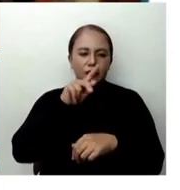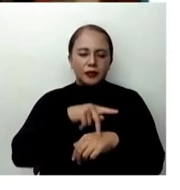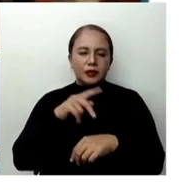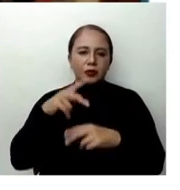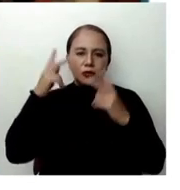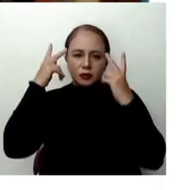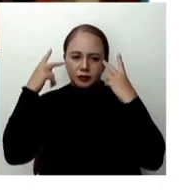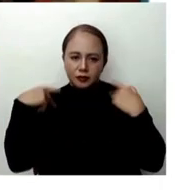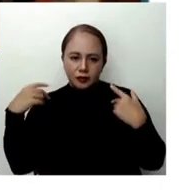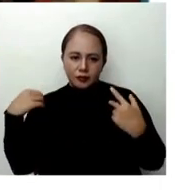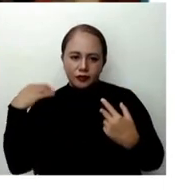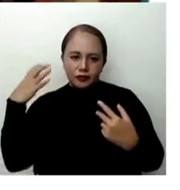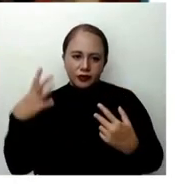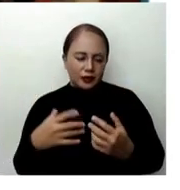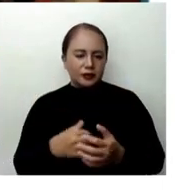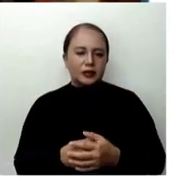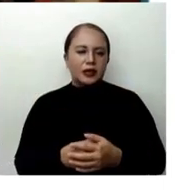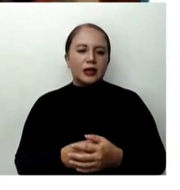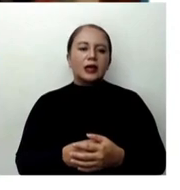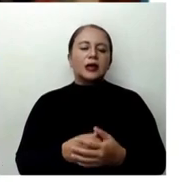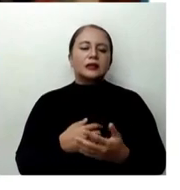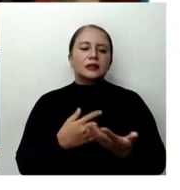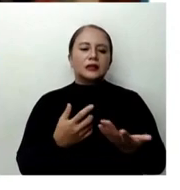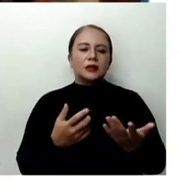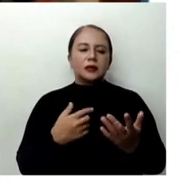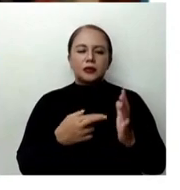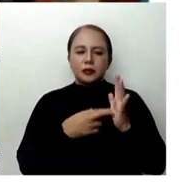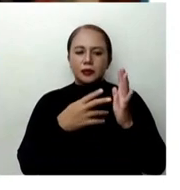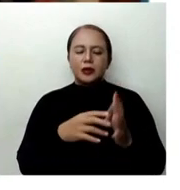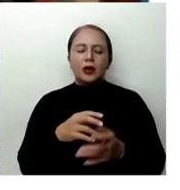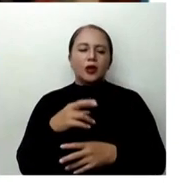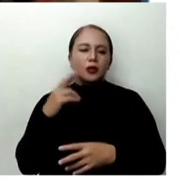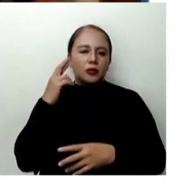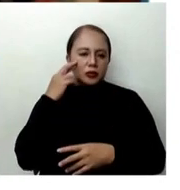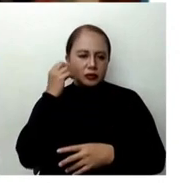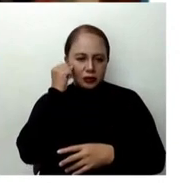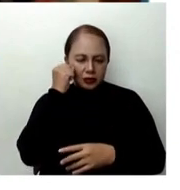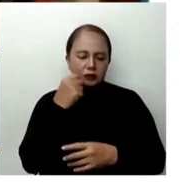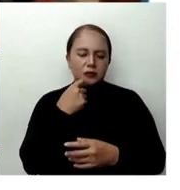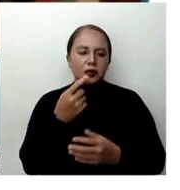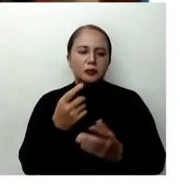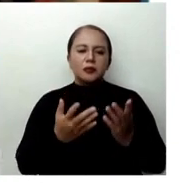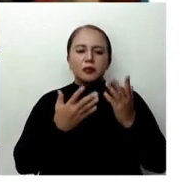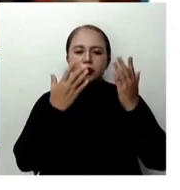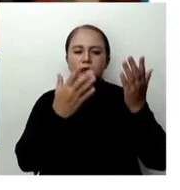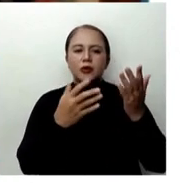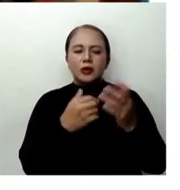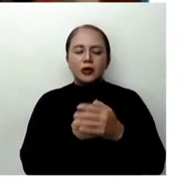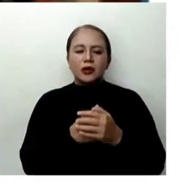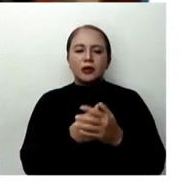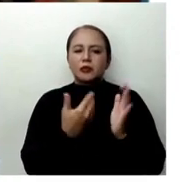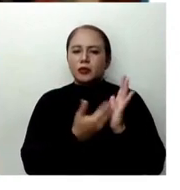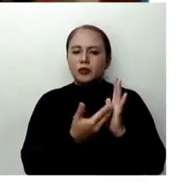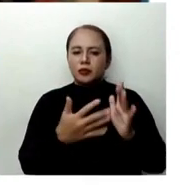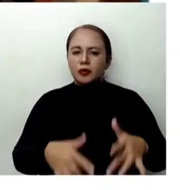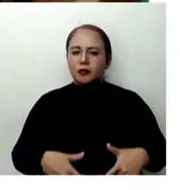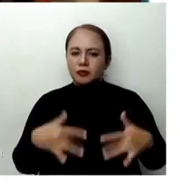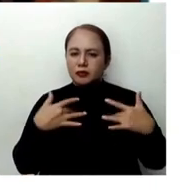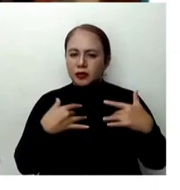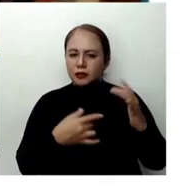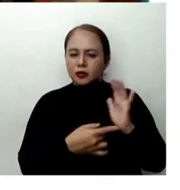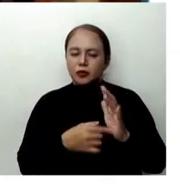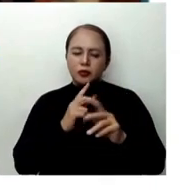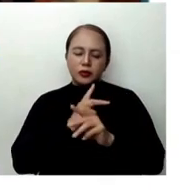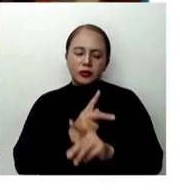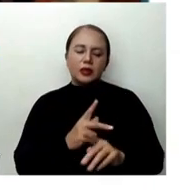officials. Cabayan Representative Ron Salo also proposing so-called proof-of-life measures to protect Filipinos